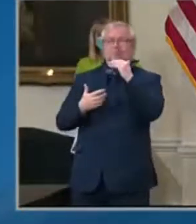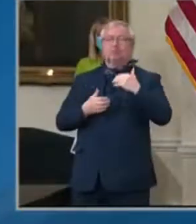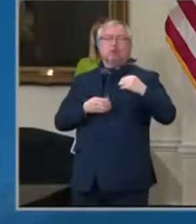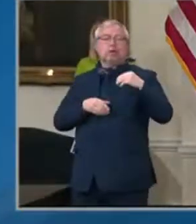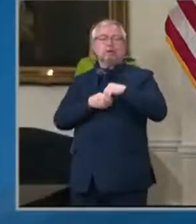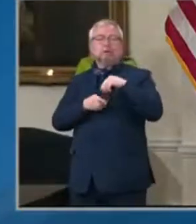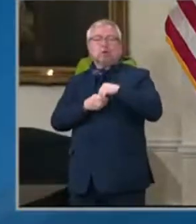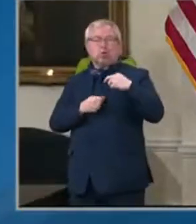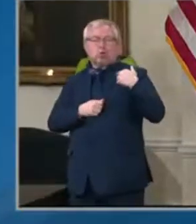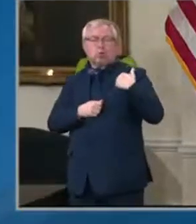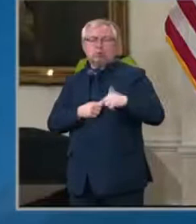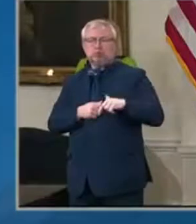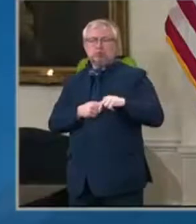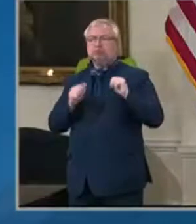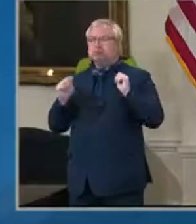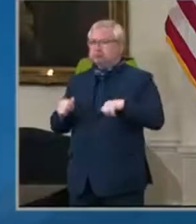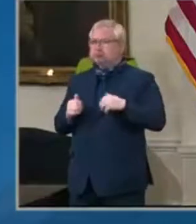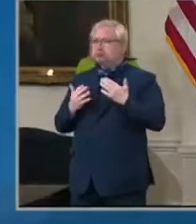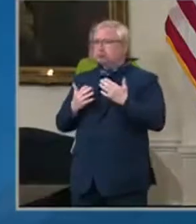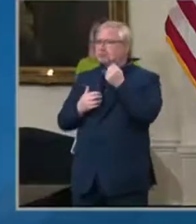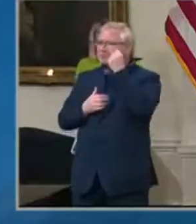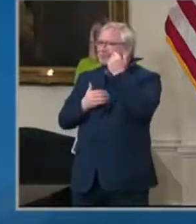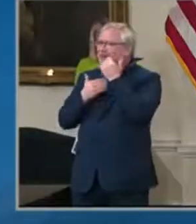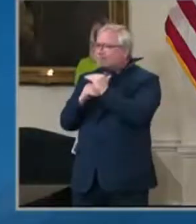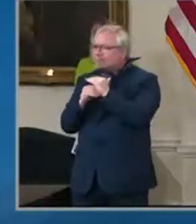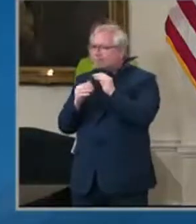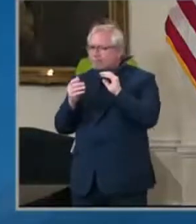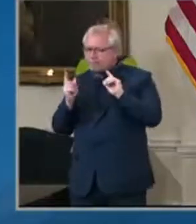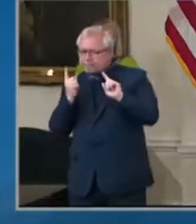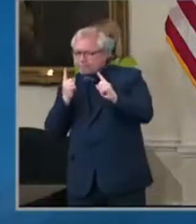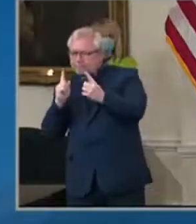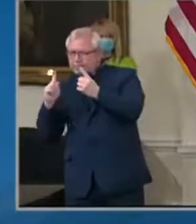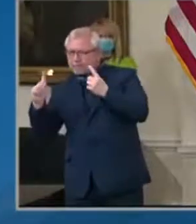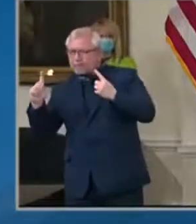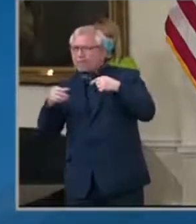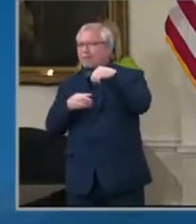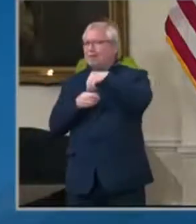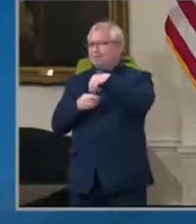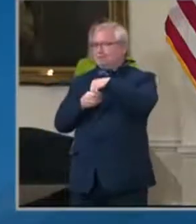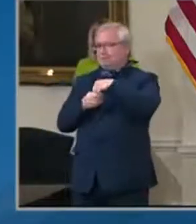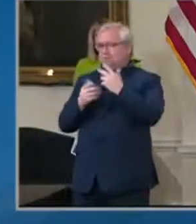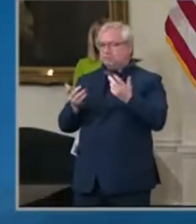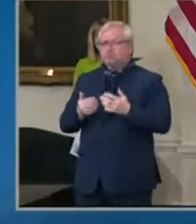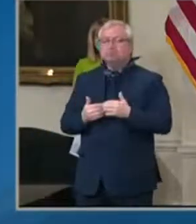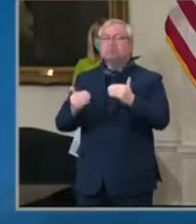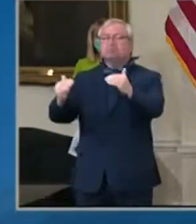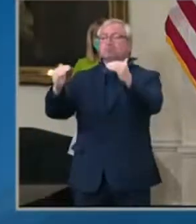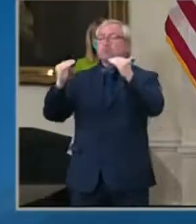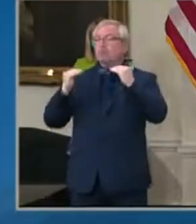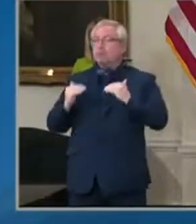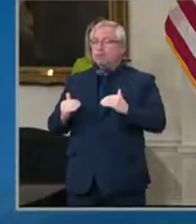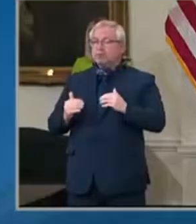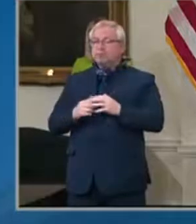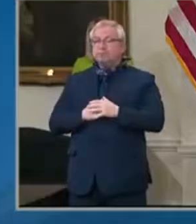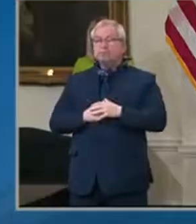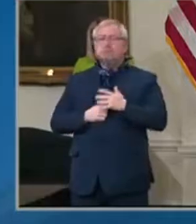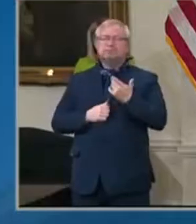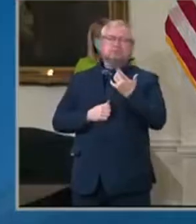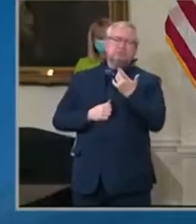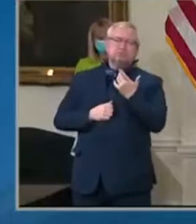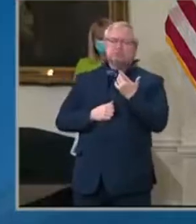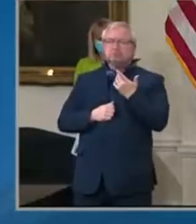limited capacity and physical distancing measures. It would include raising the